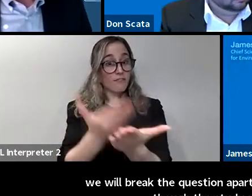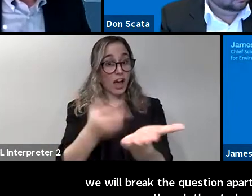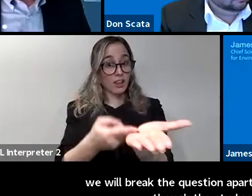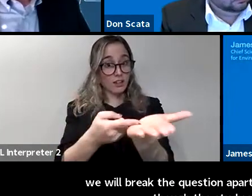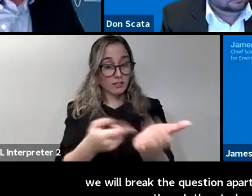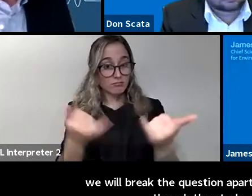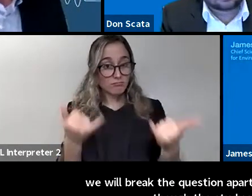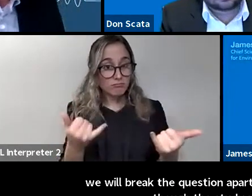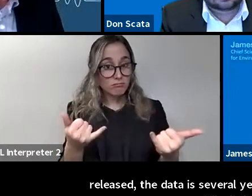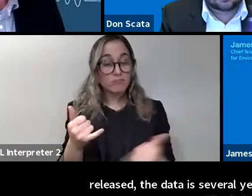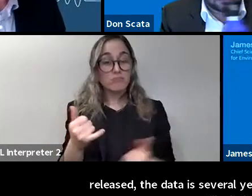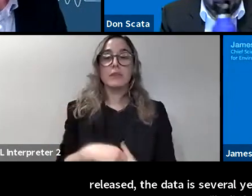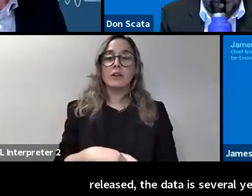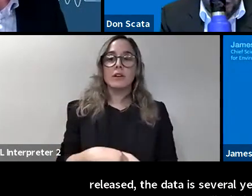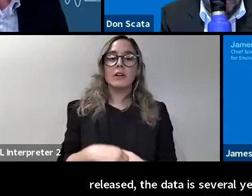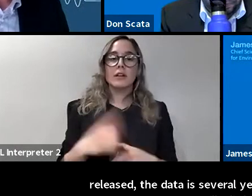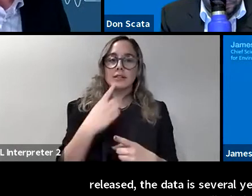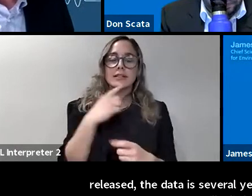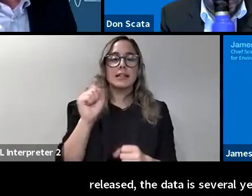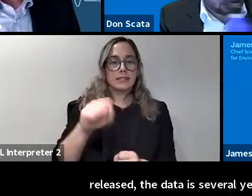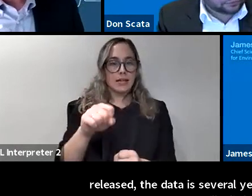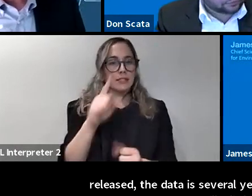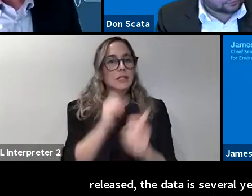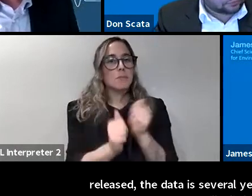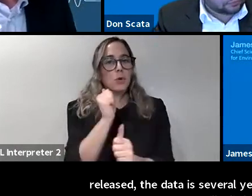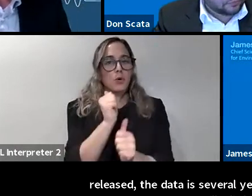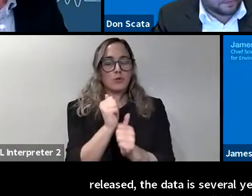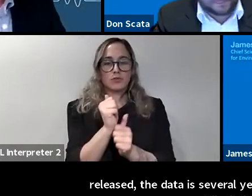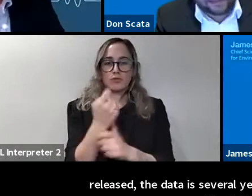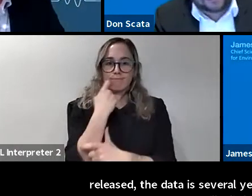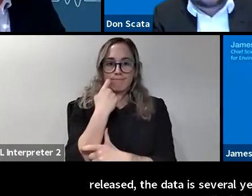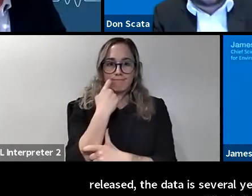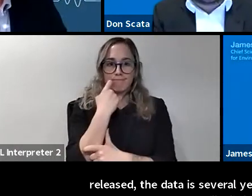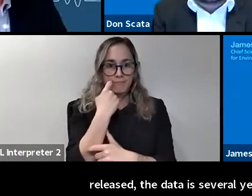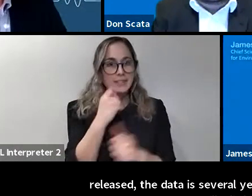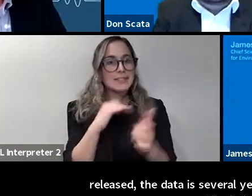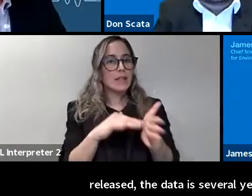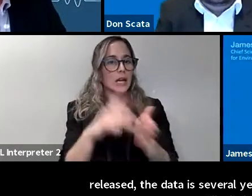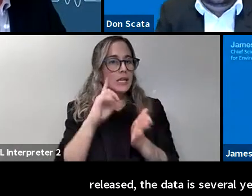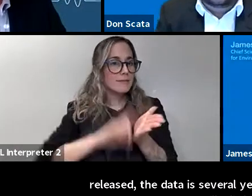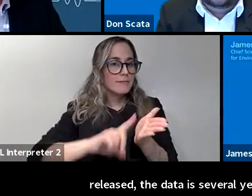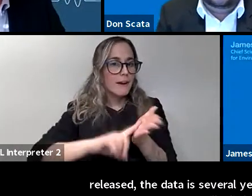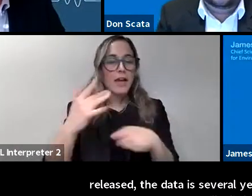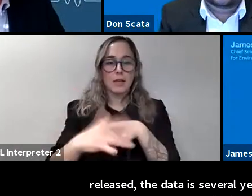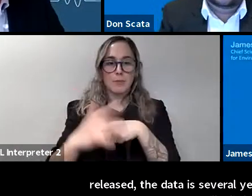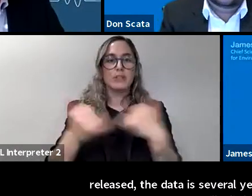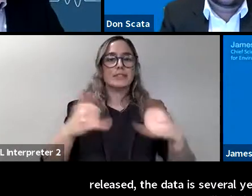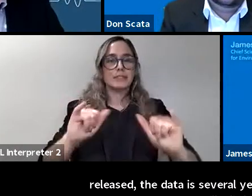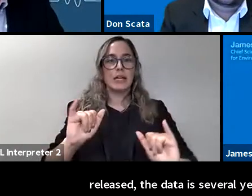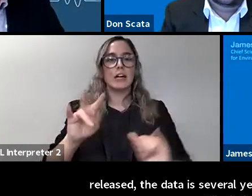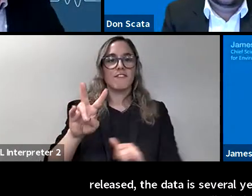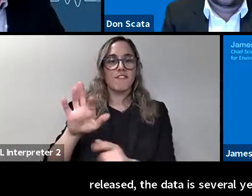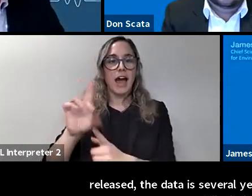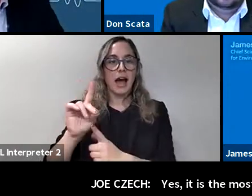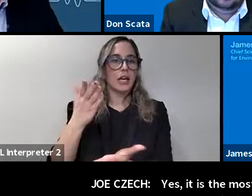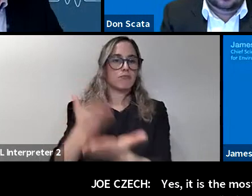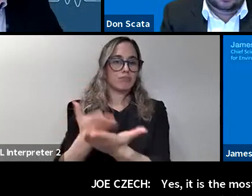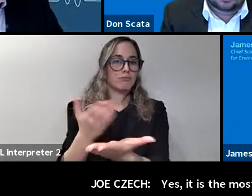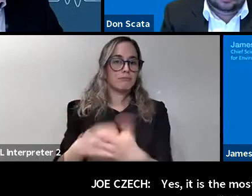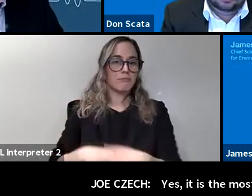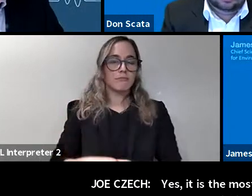Yes, you bet. It's the most contemporary study available. So it is still valid in a lot of ways.